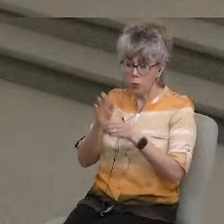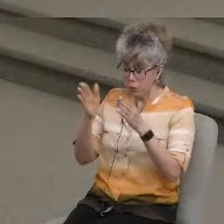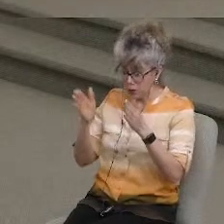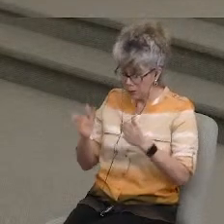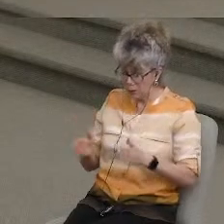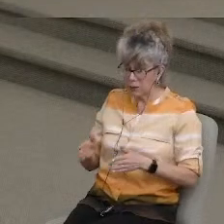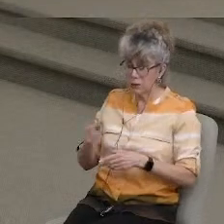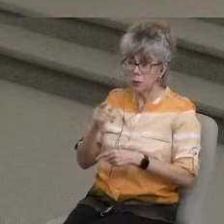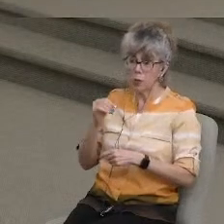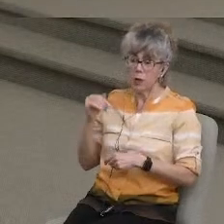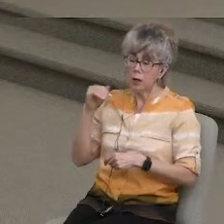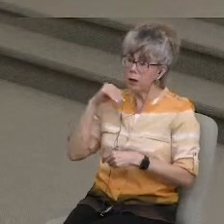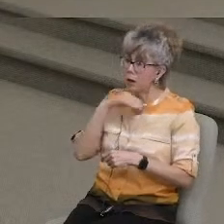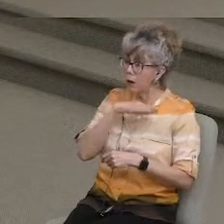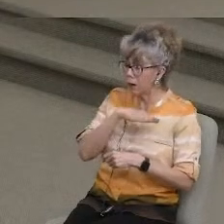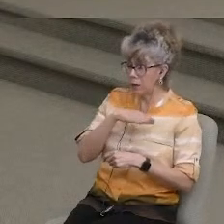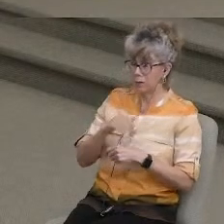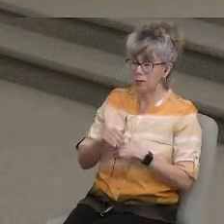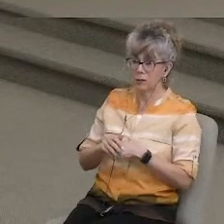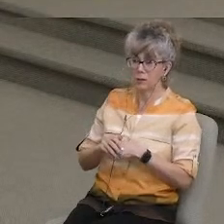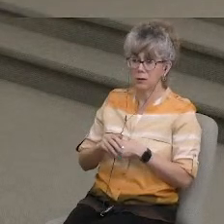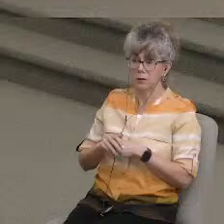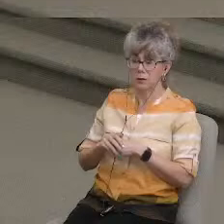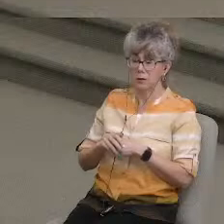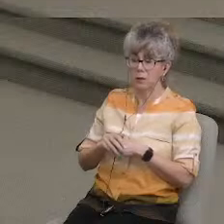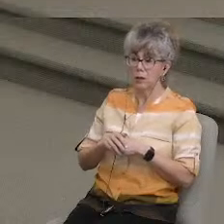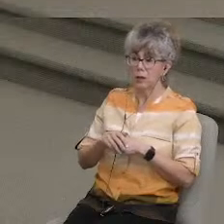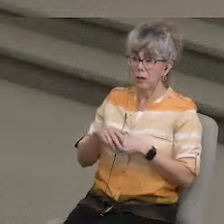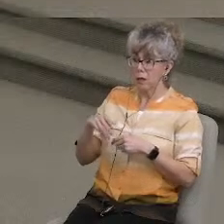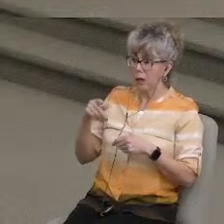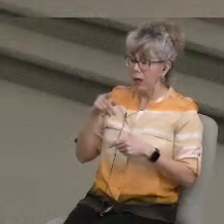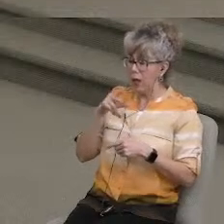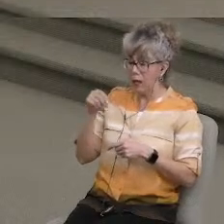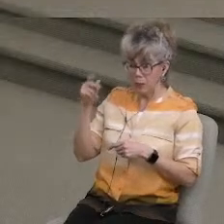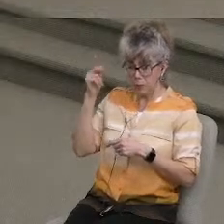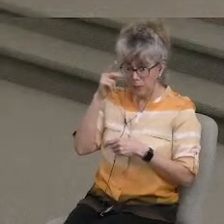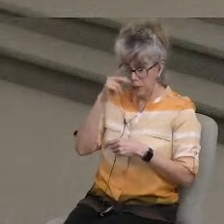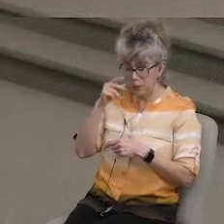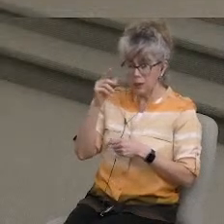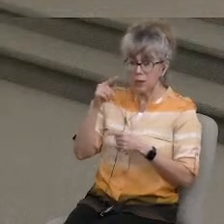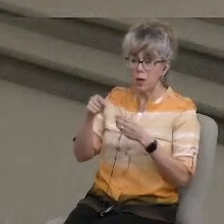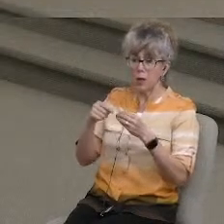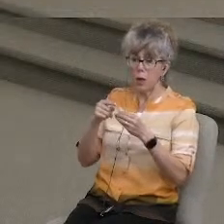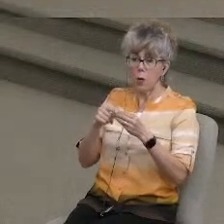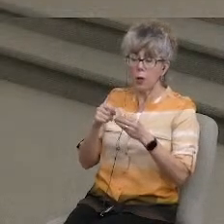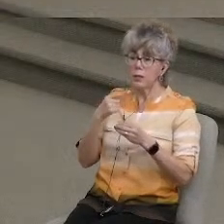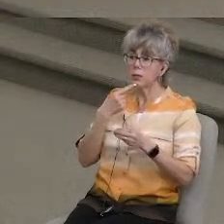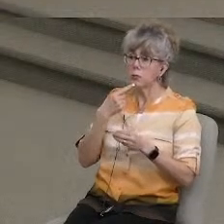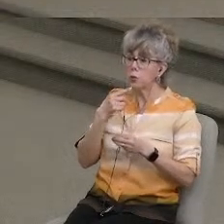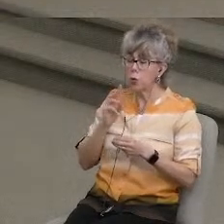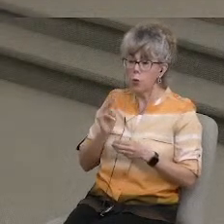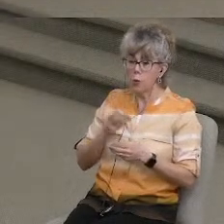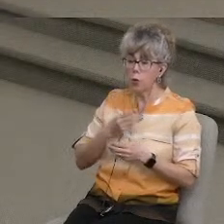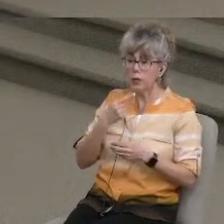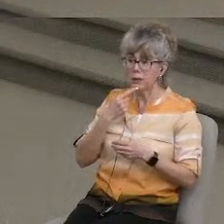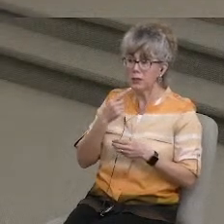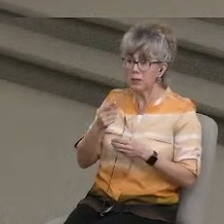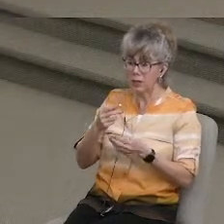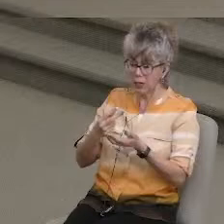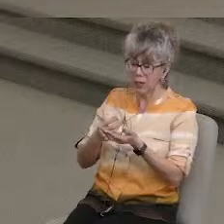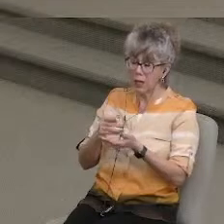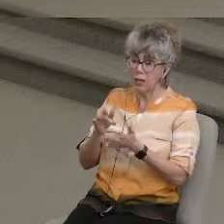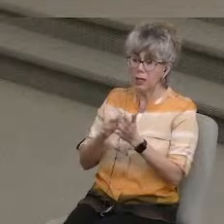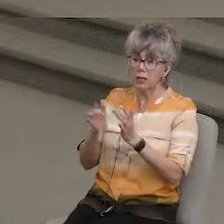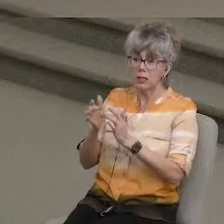testified, taught, preached about God that he raised Christ from the dead. But he did not raise him if in fact the dead are